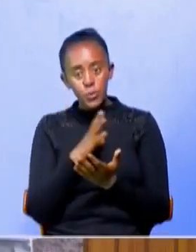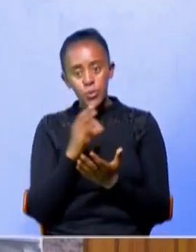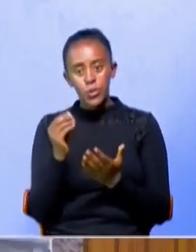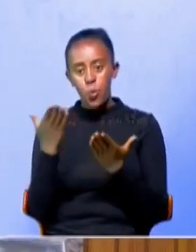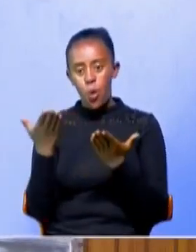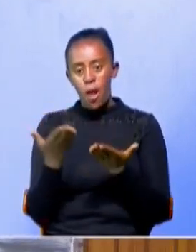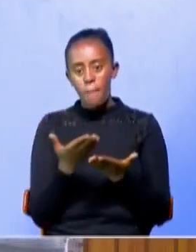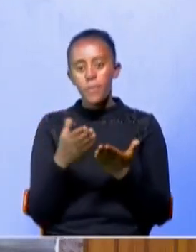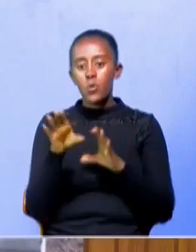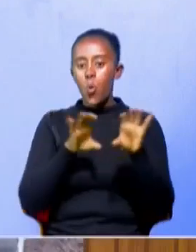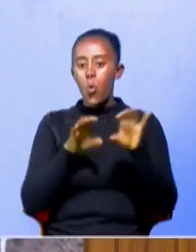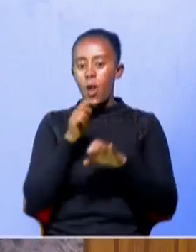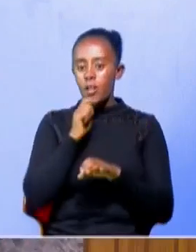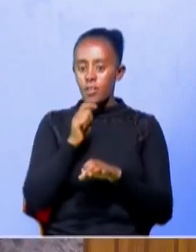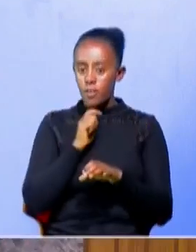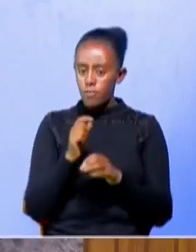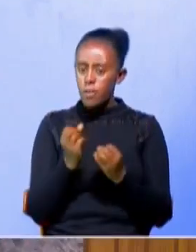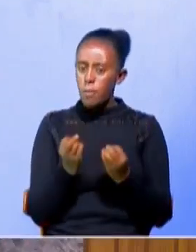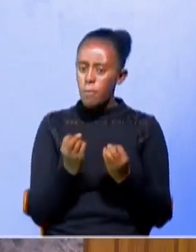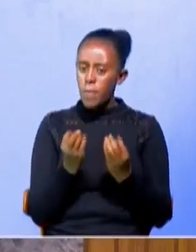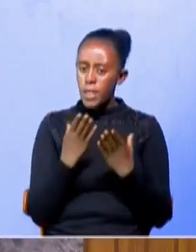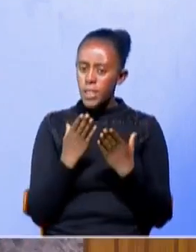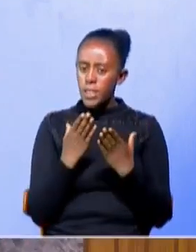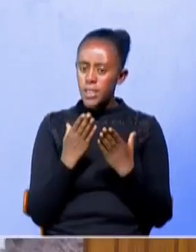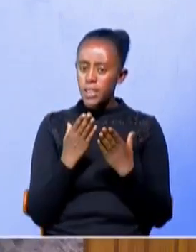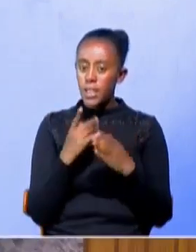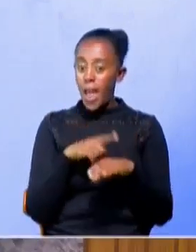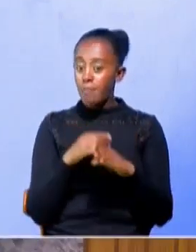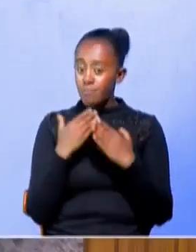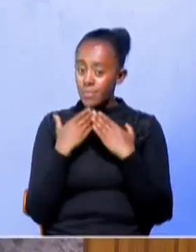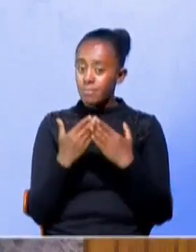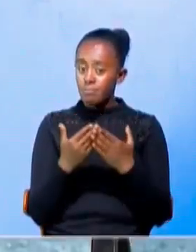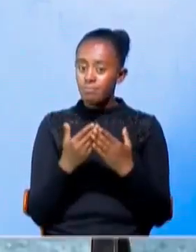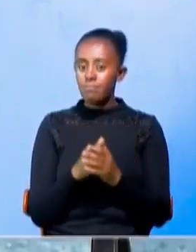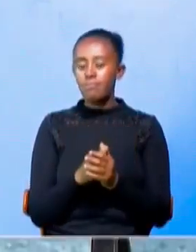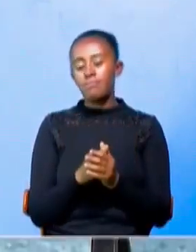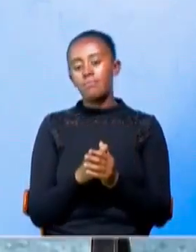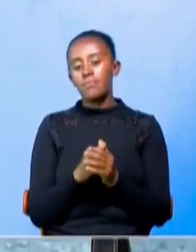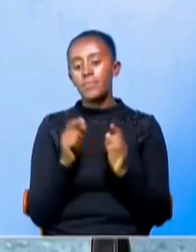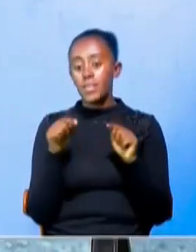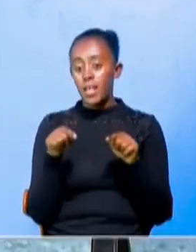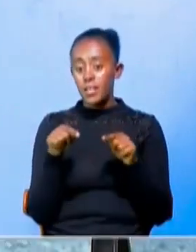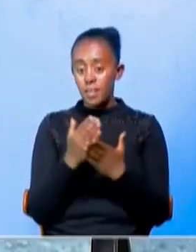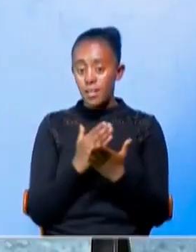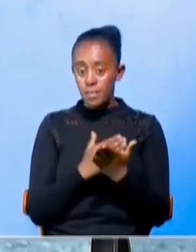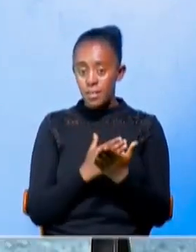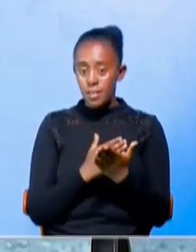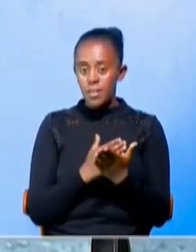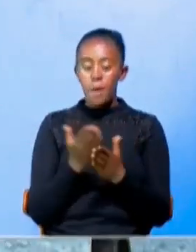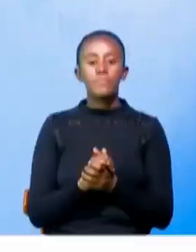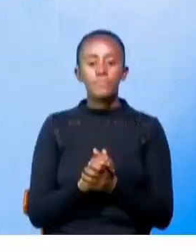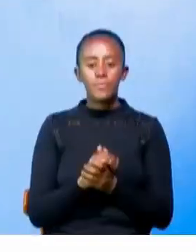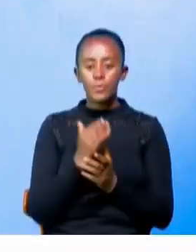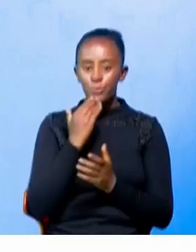will come to conduct an interview. Many thanks so much. Let's come to today's lesson. That is the previous